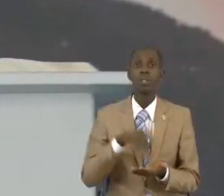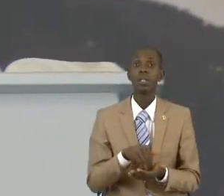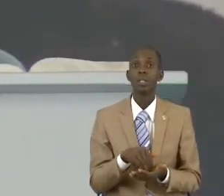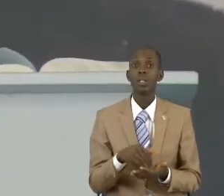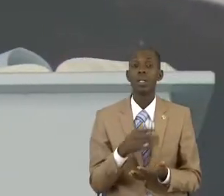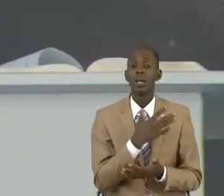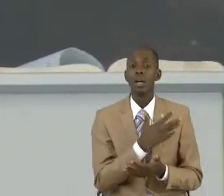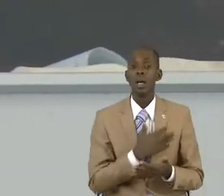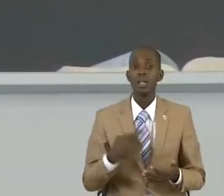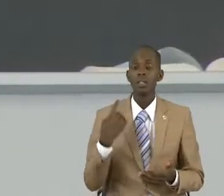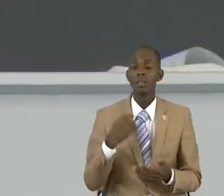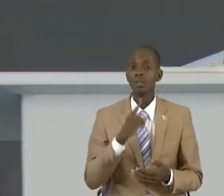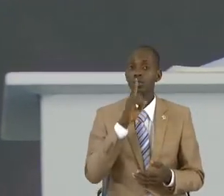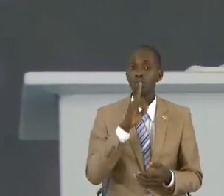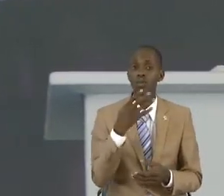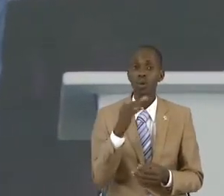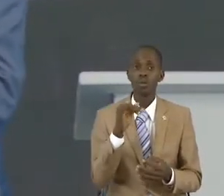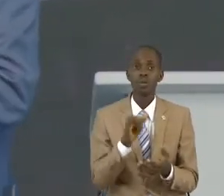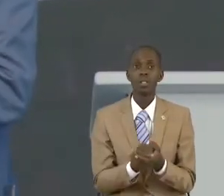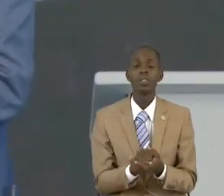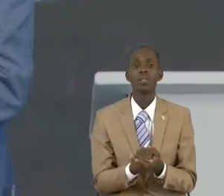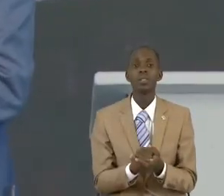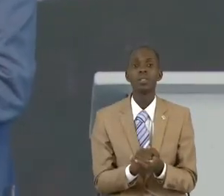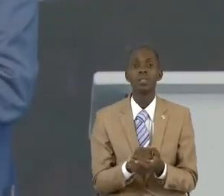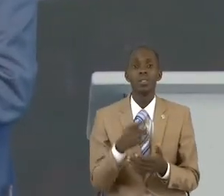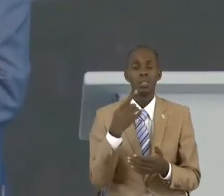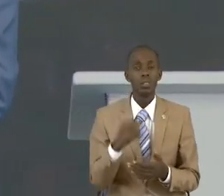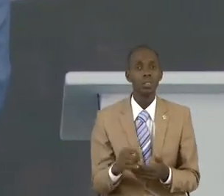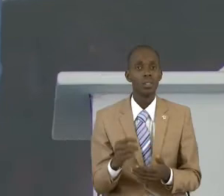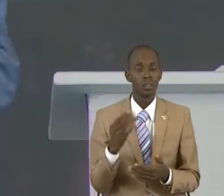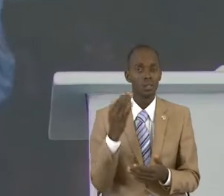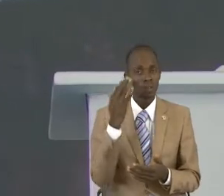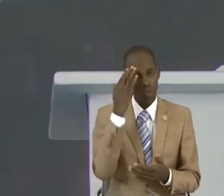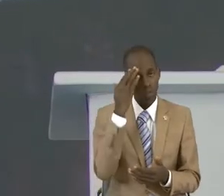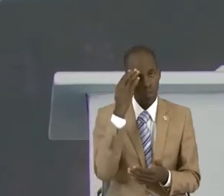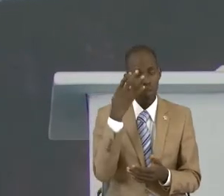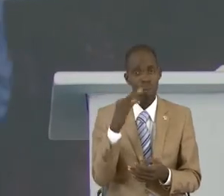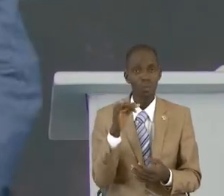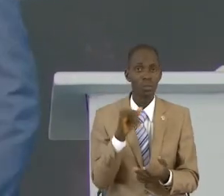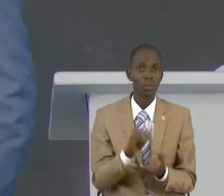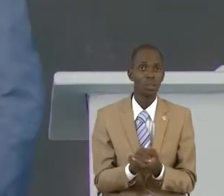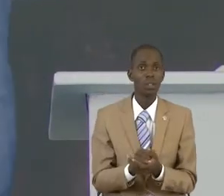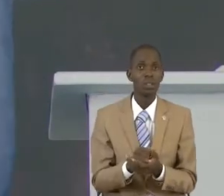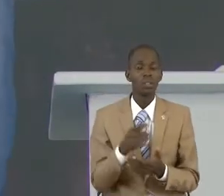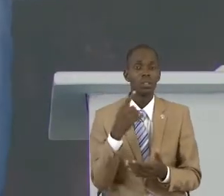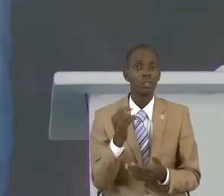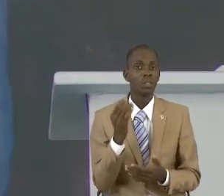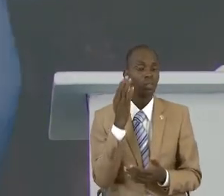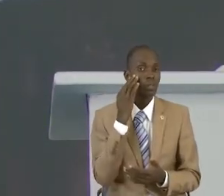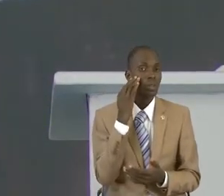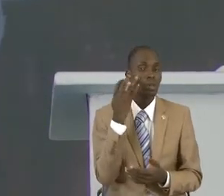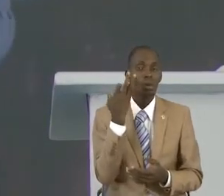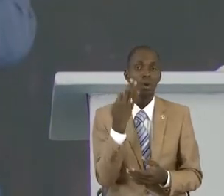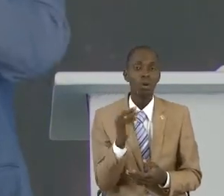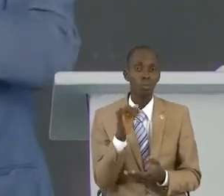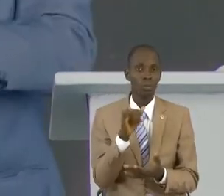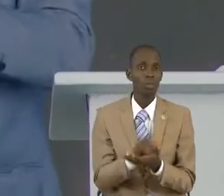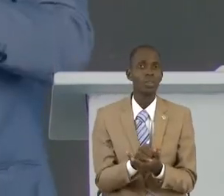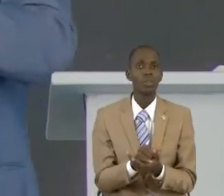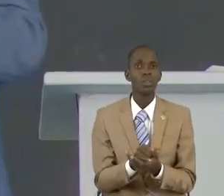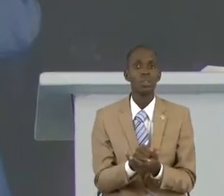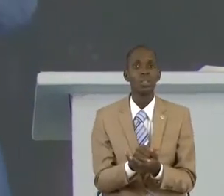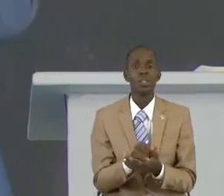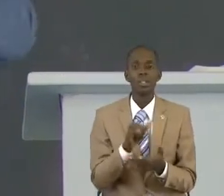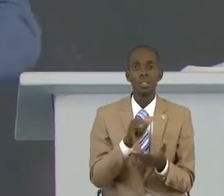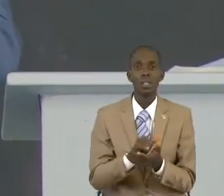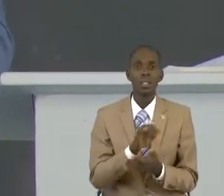of that, the recognition of that, the realization of that, that